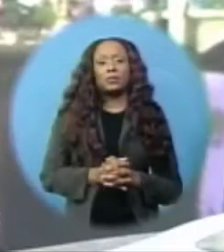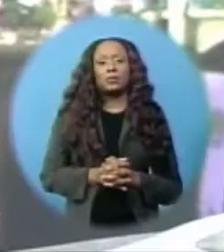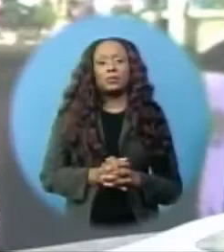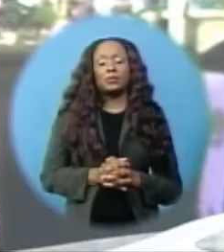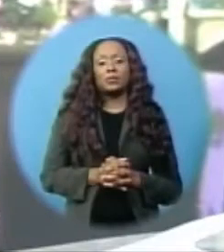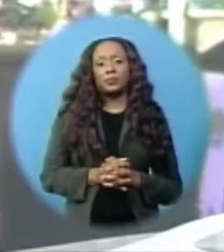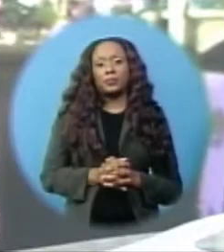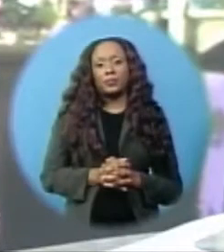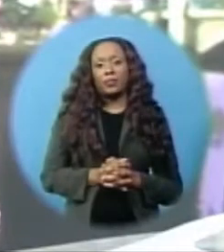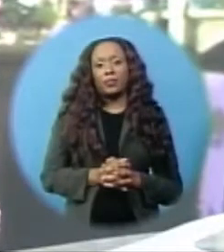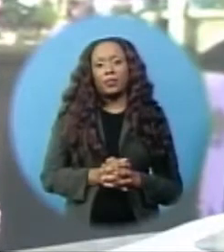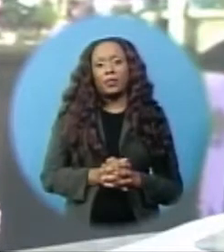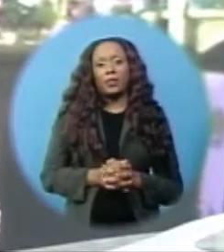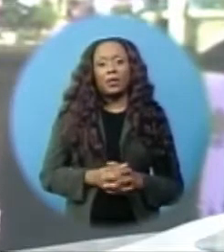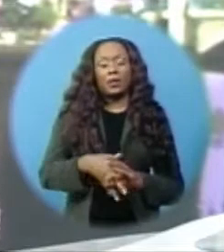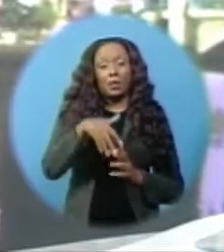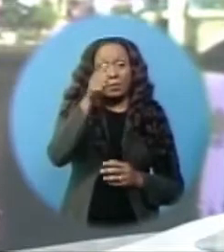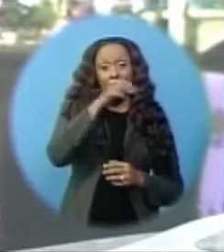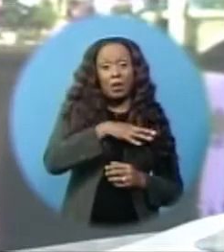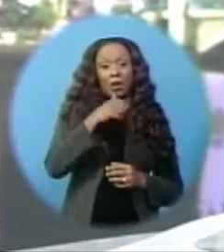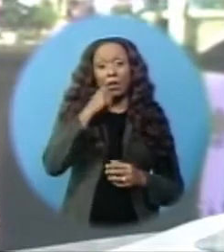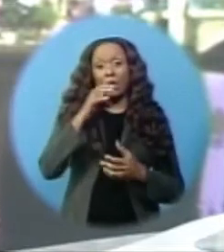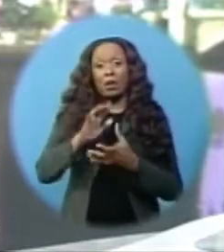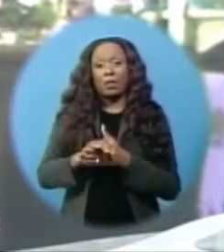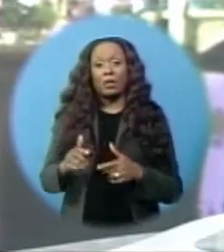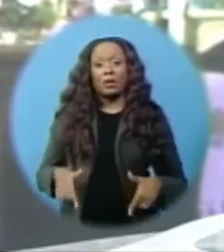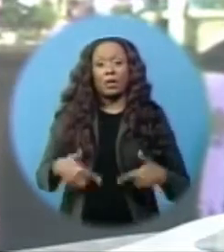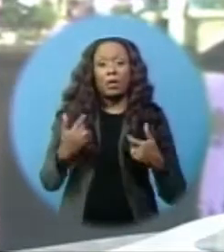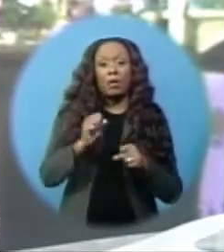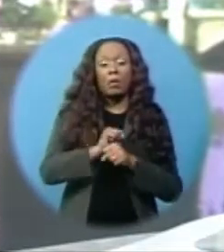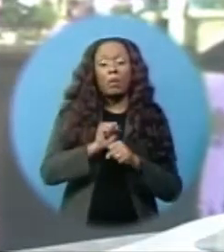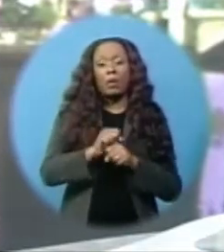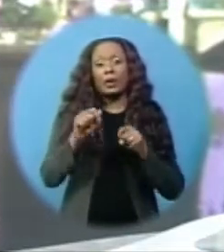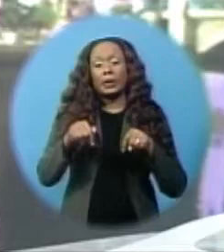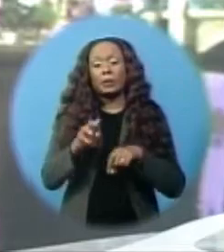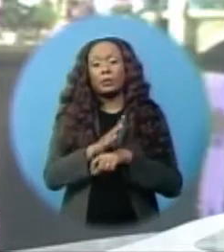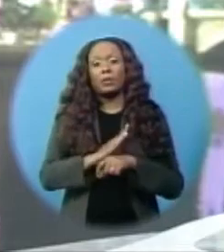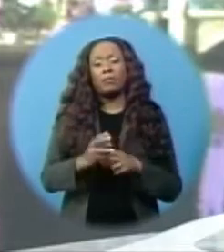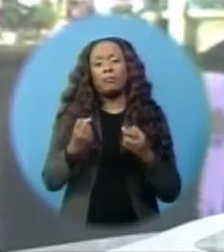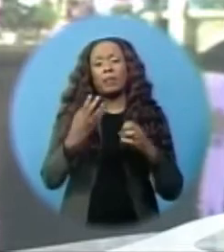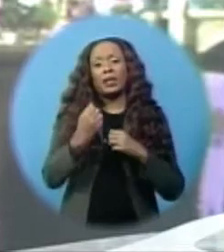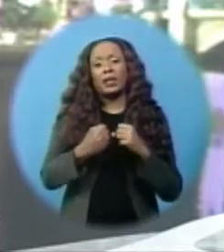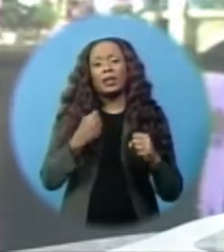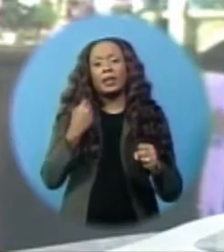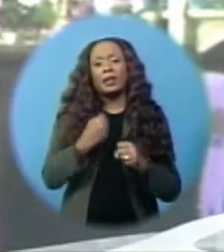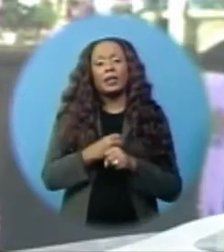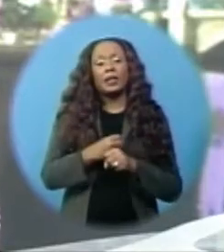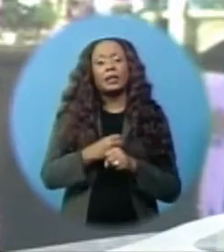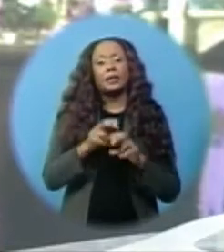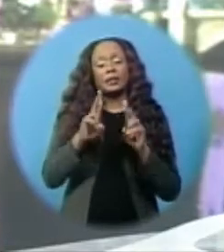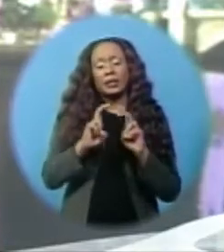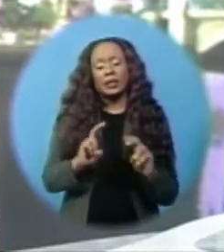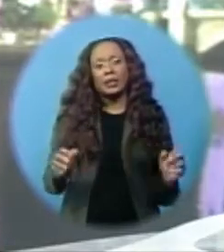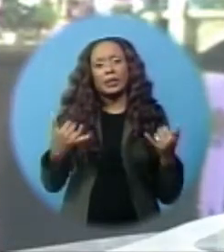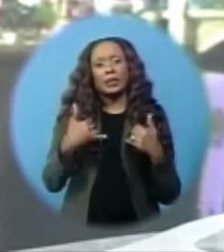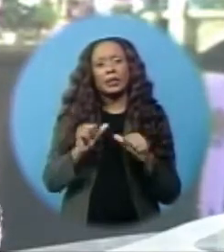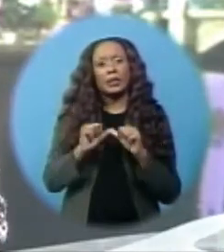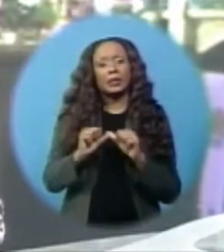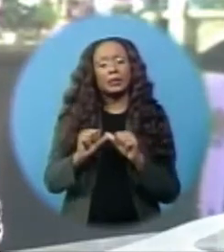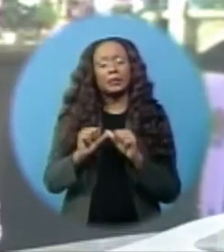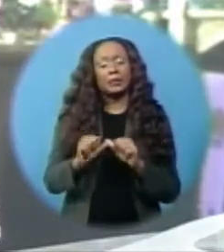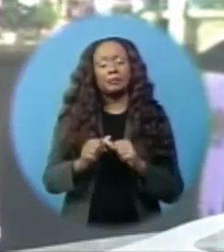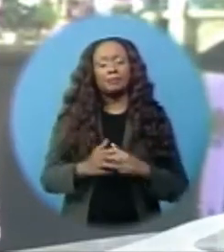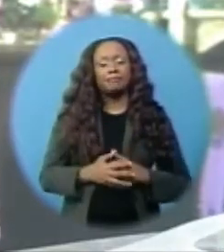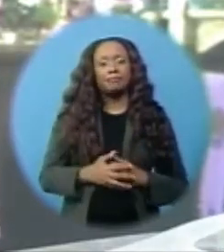from the water. Williams and his wife have been living and working in Barbados for a number of years. Police investigations